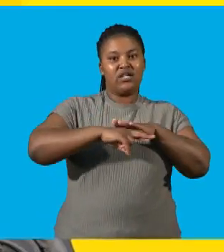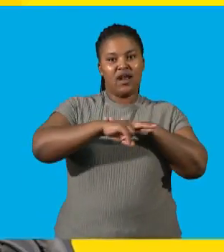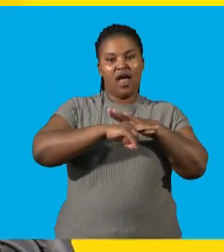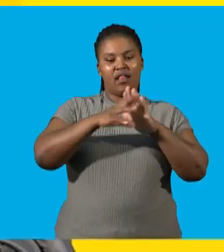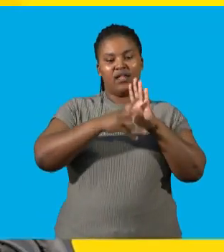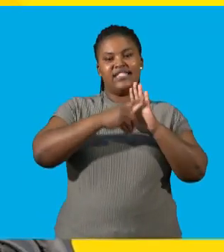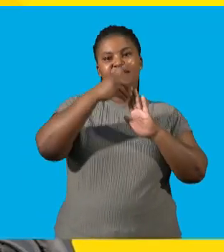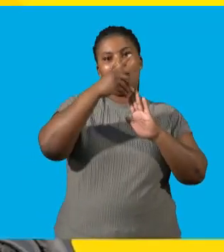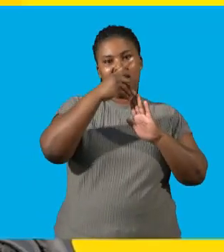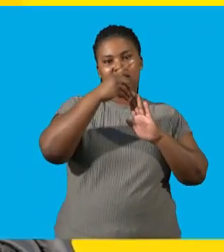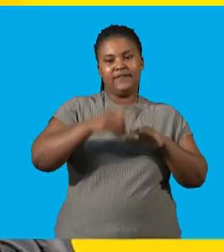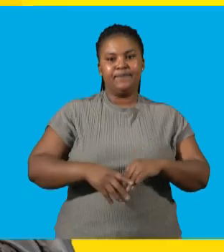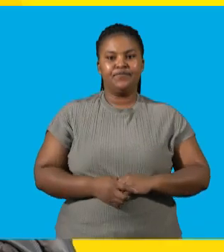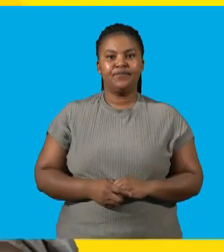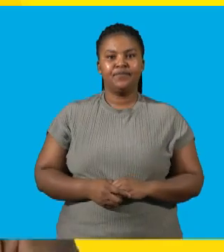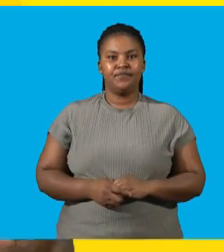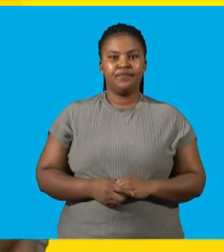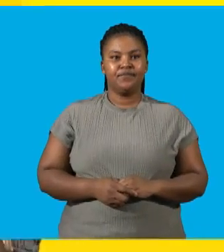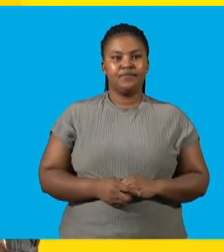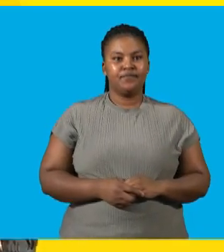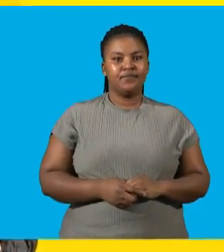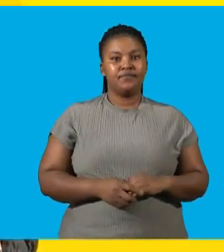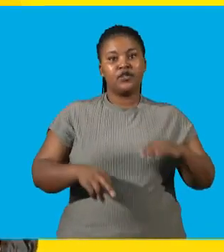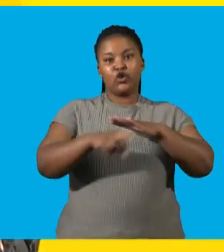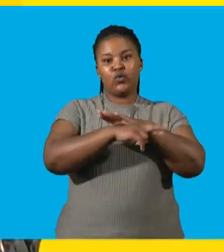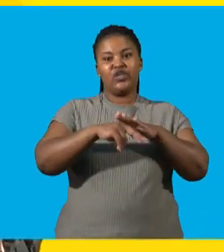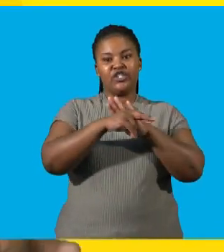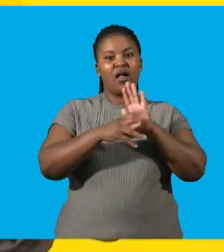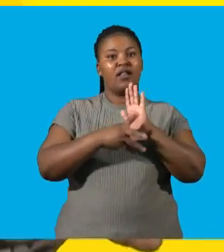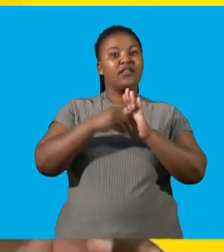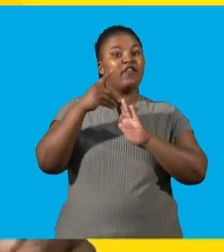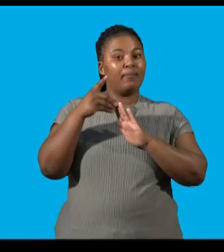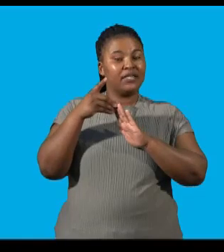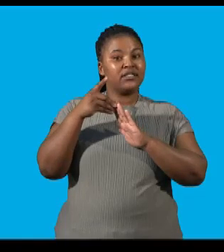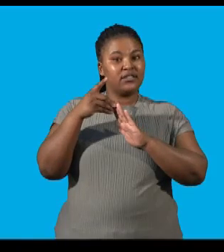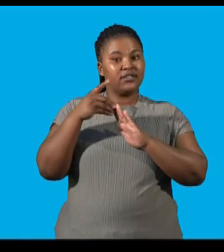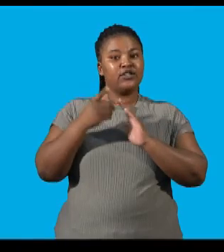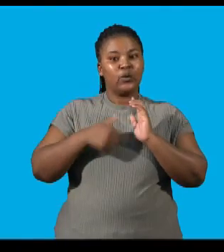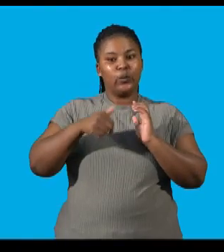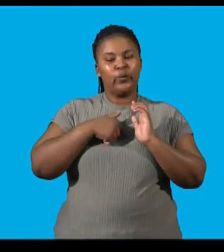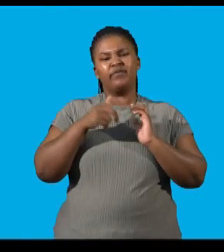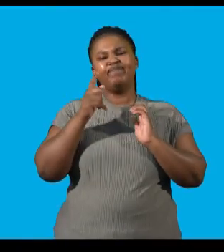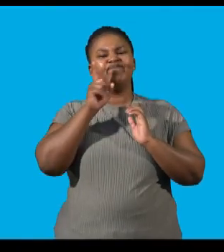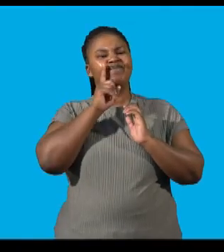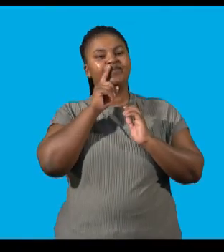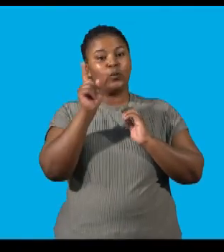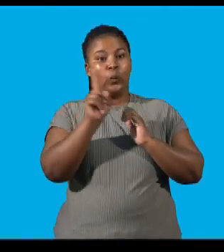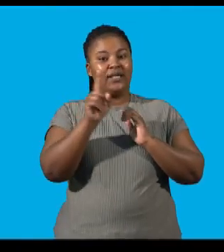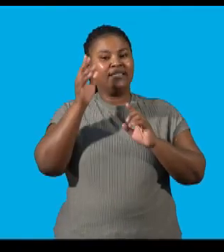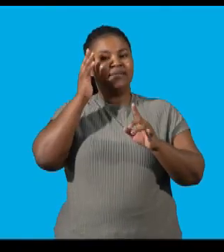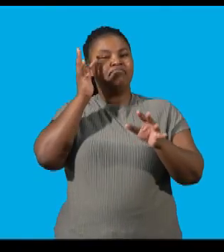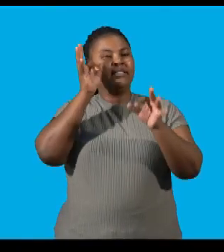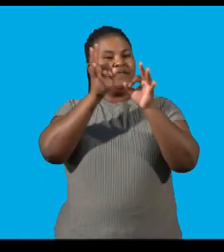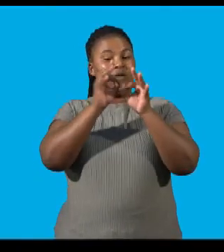regional development. And under regional development, we're going to look